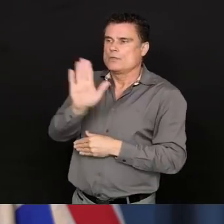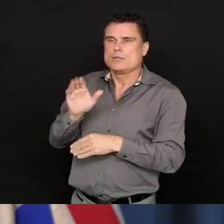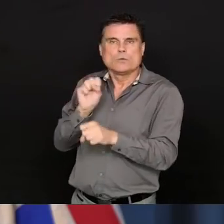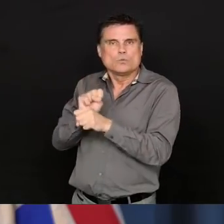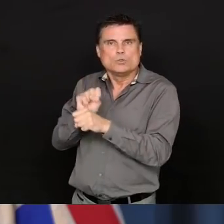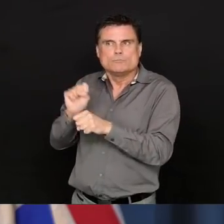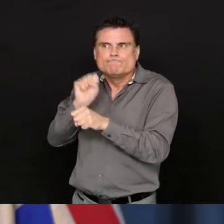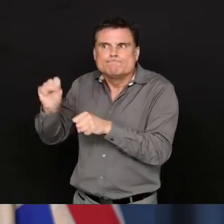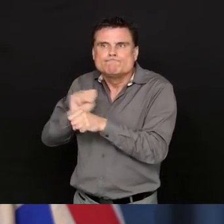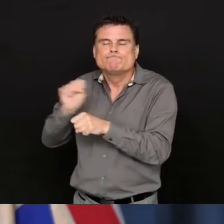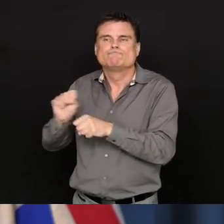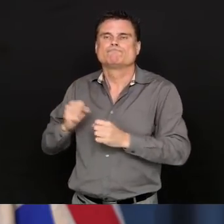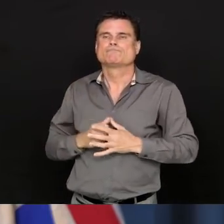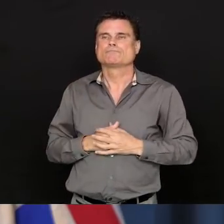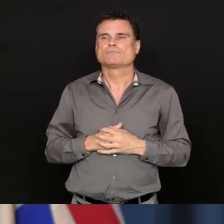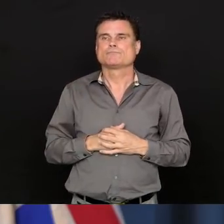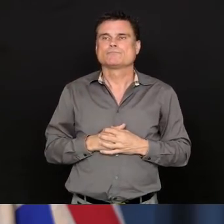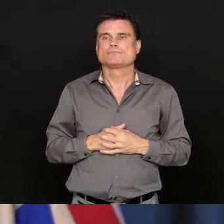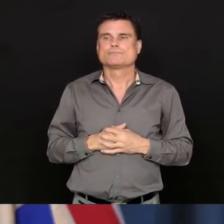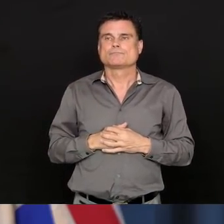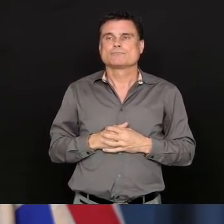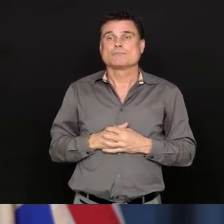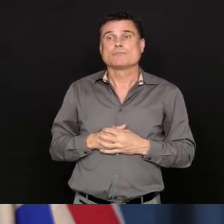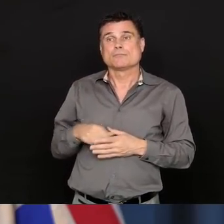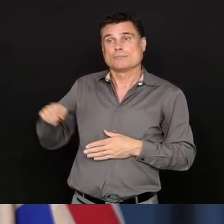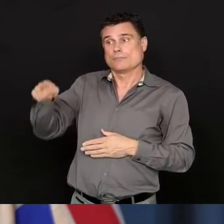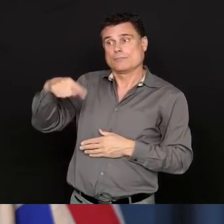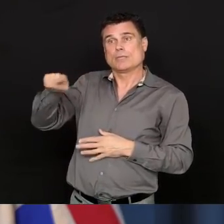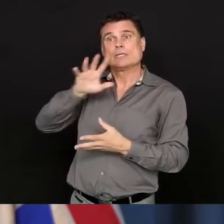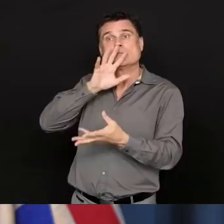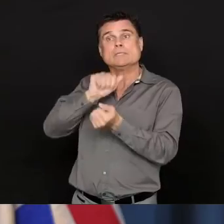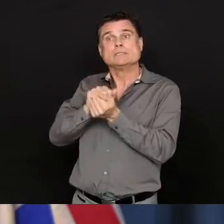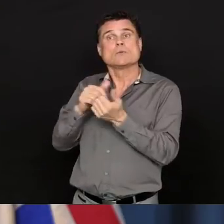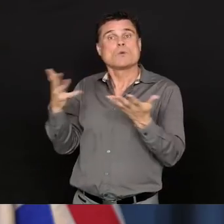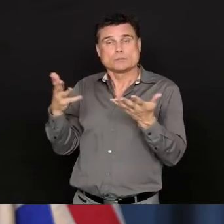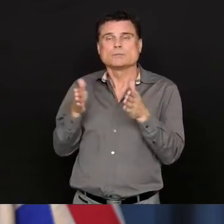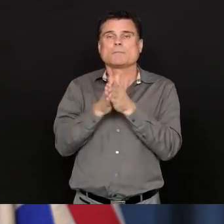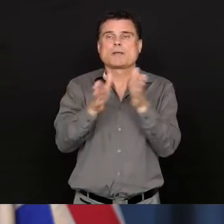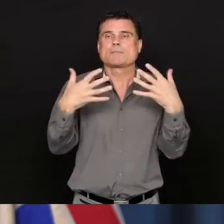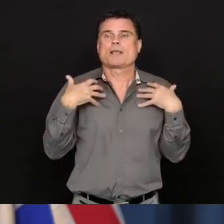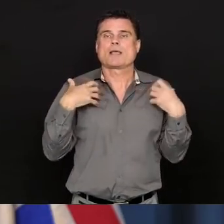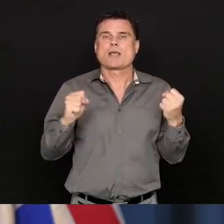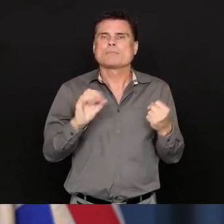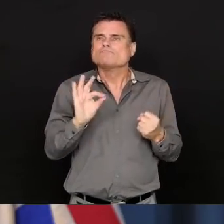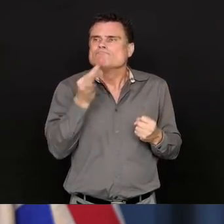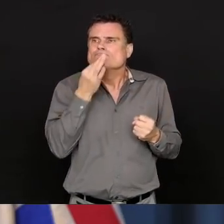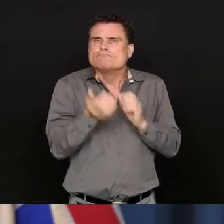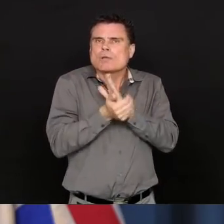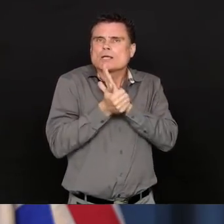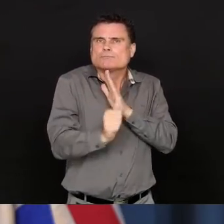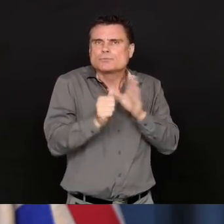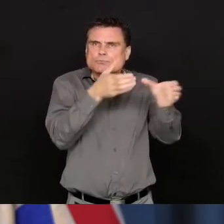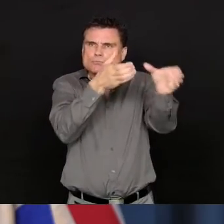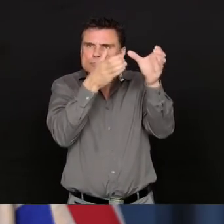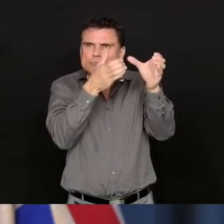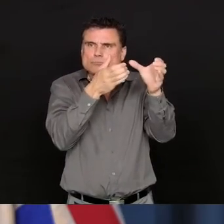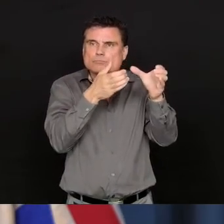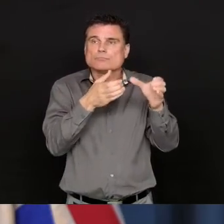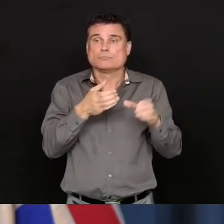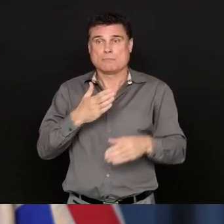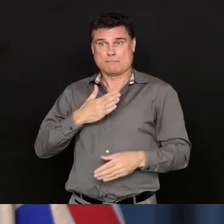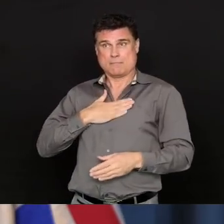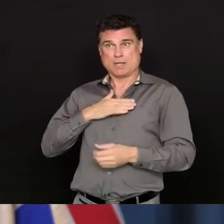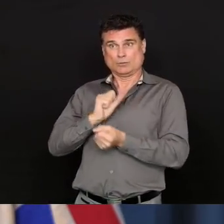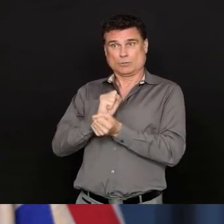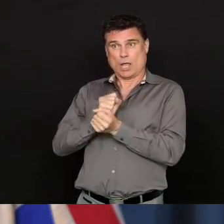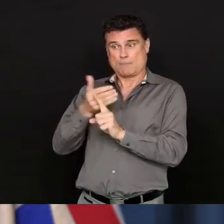a number of public health experts, including my predecessor, Dr. Perry Kendall, who we've brought back in to provide advice at